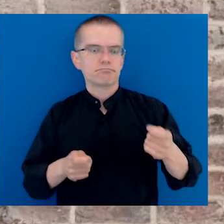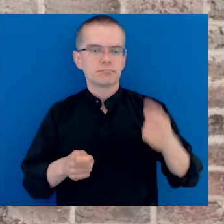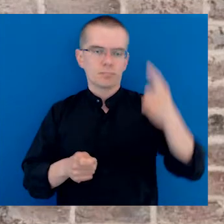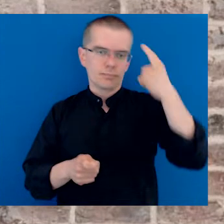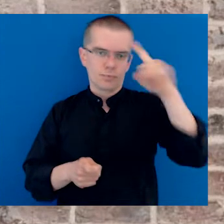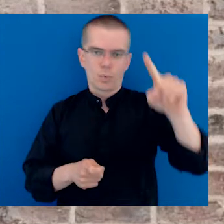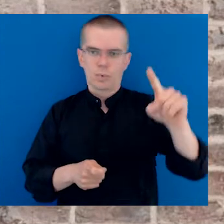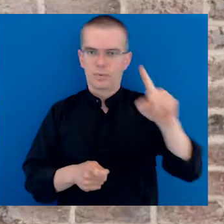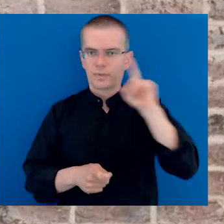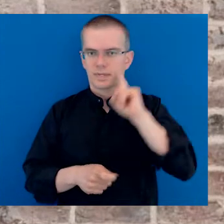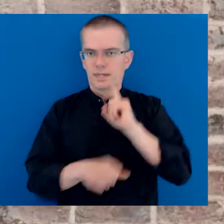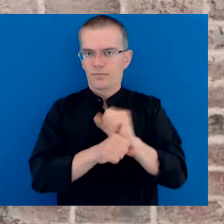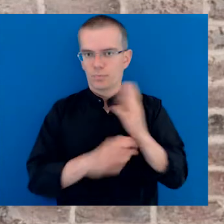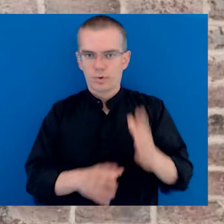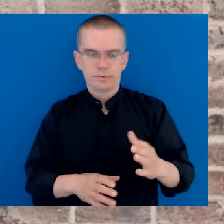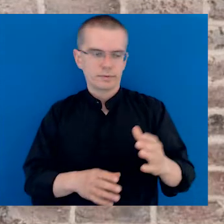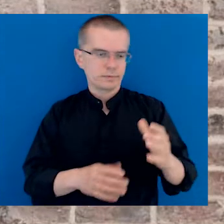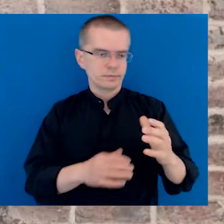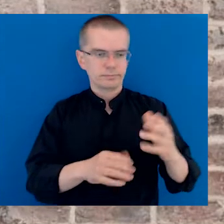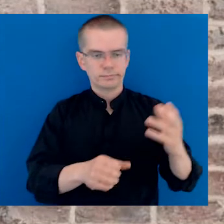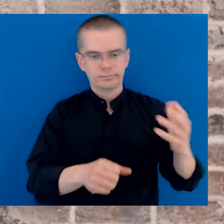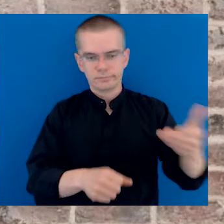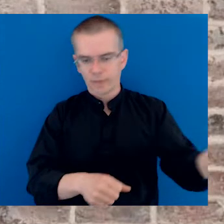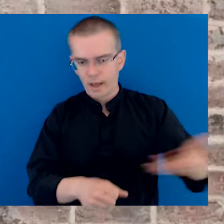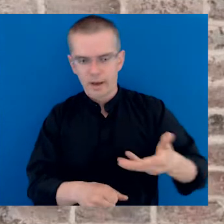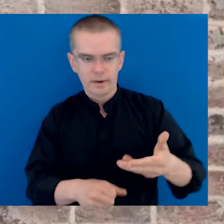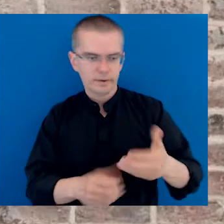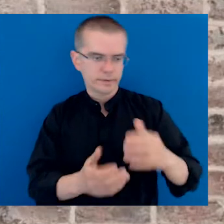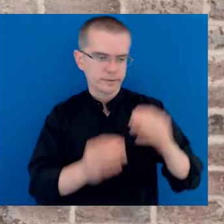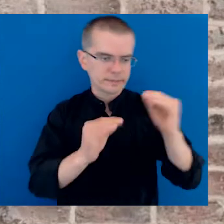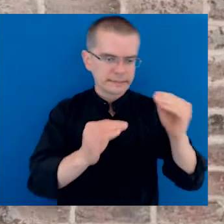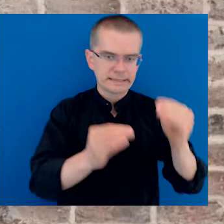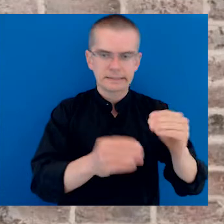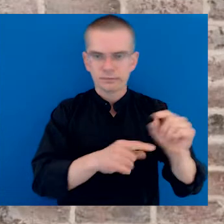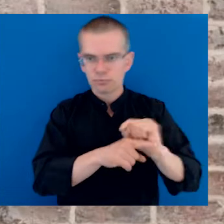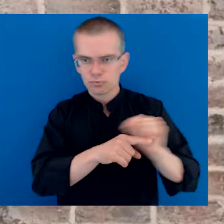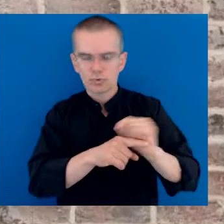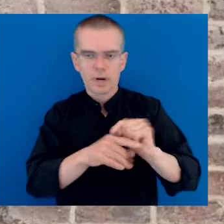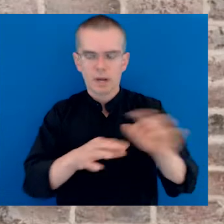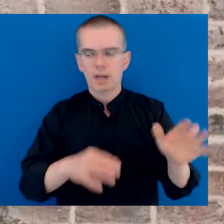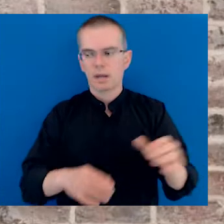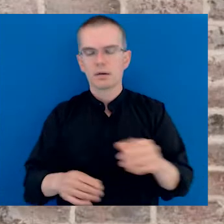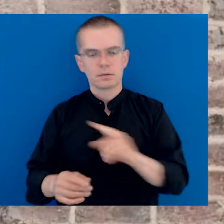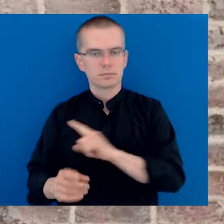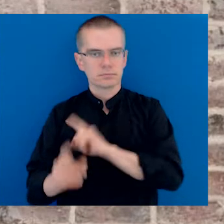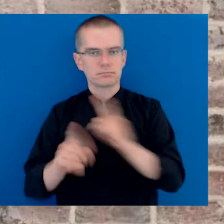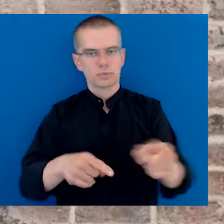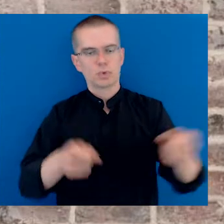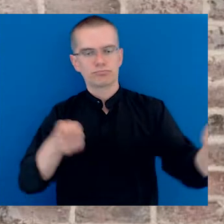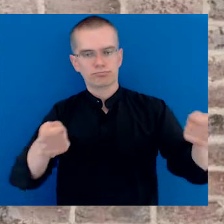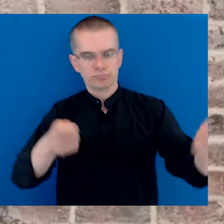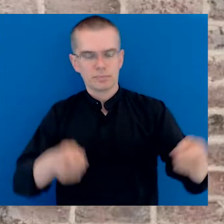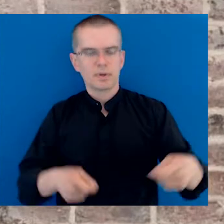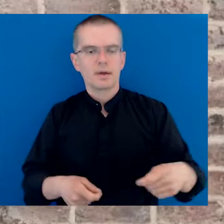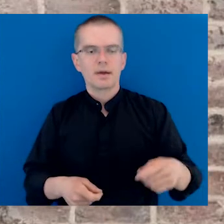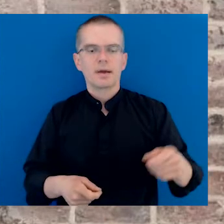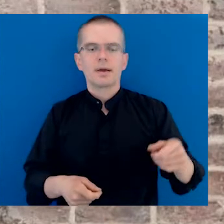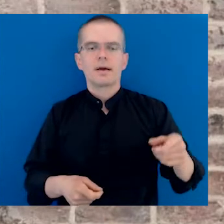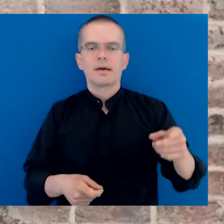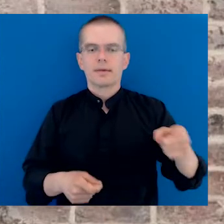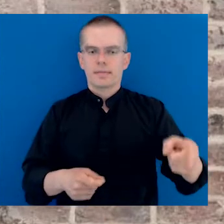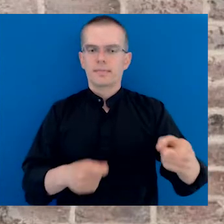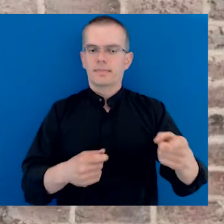their jobs and do whatever they had to do to fit in and be able to do the jobs. And they formed a baseball team that they called the